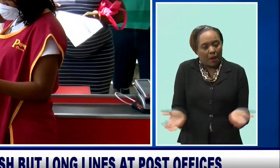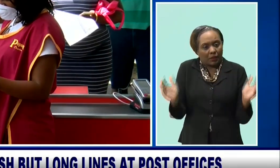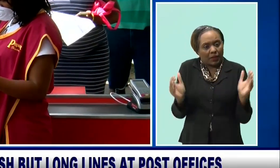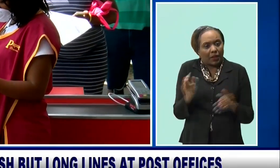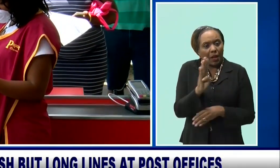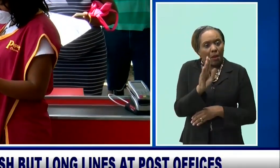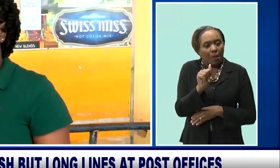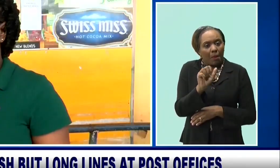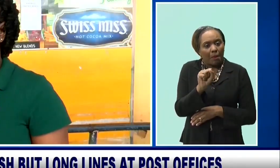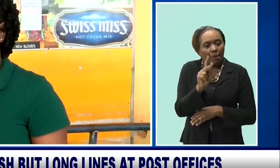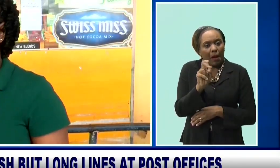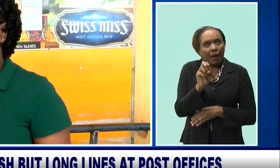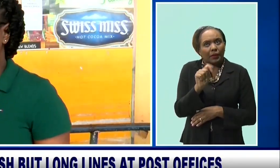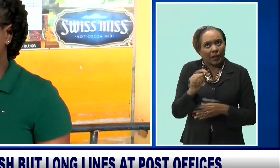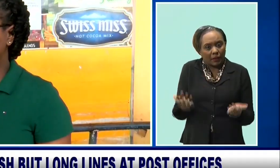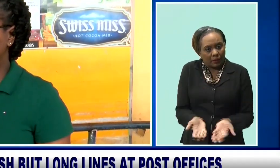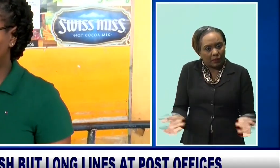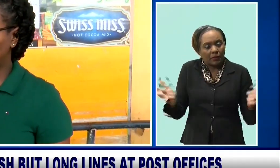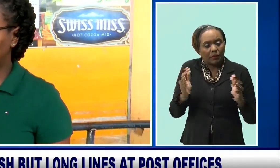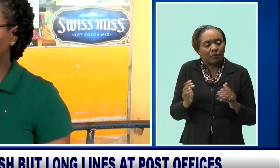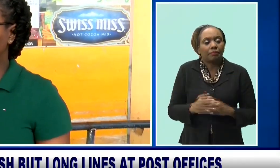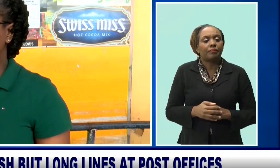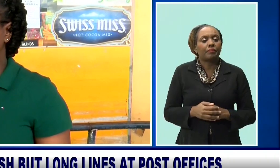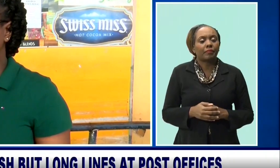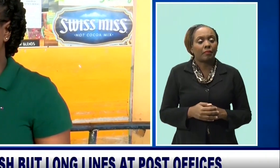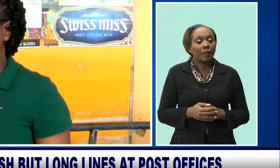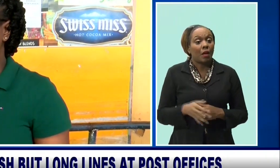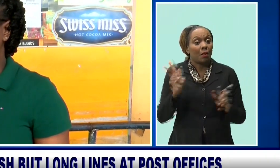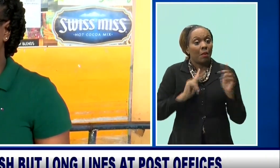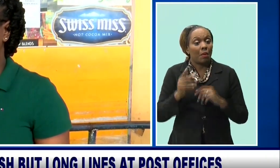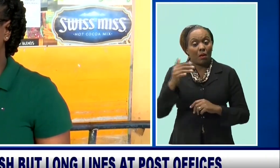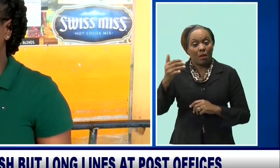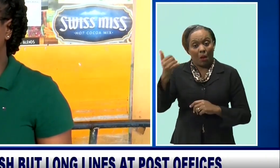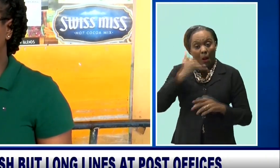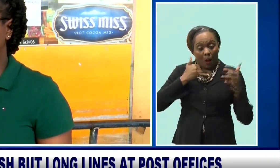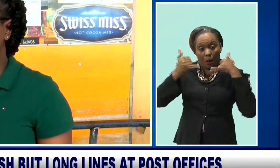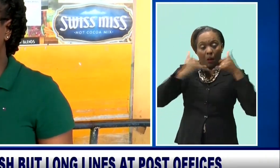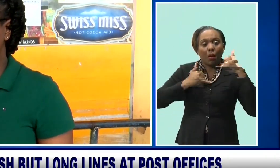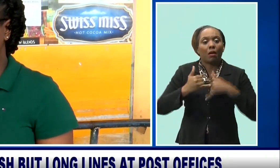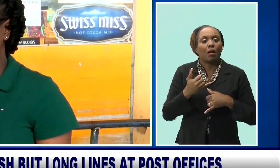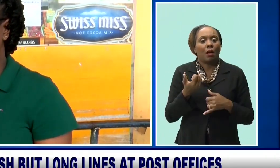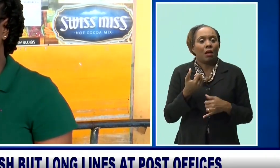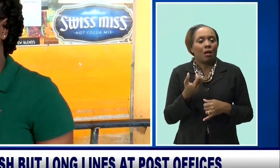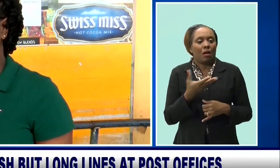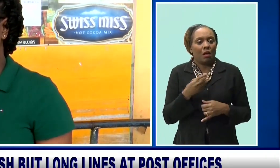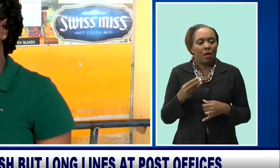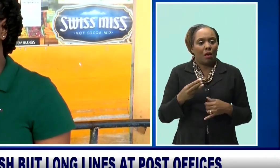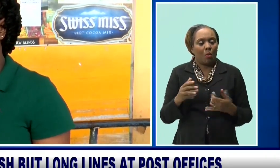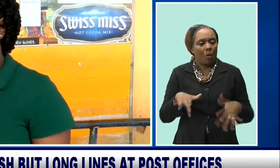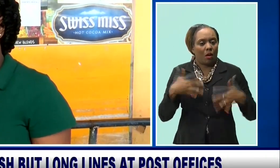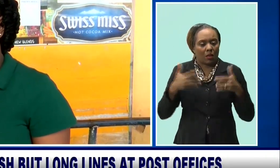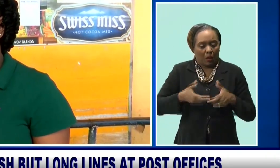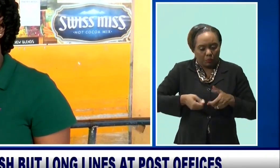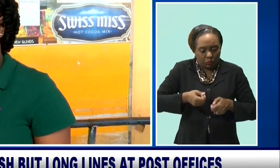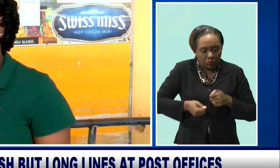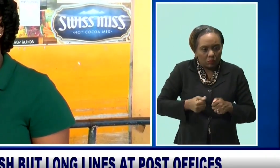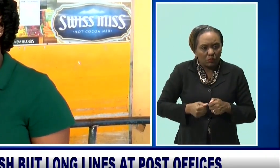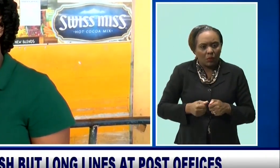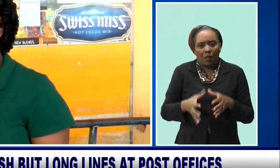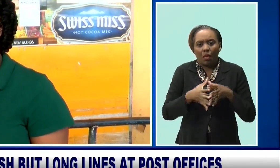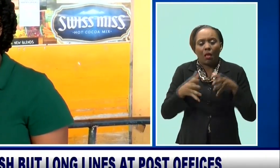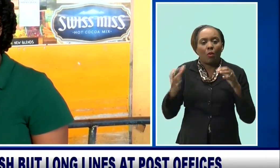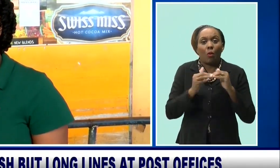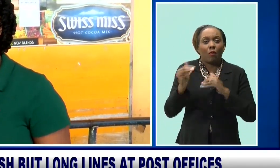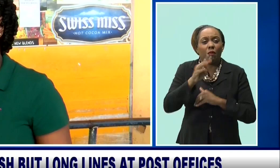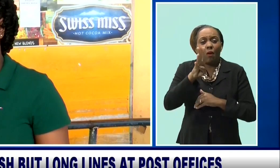calling in orders. Persons are calling over the phone and via WhatsApp. I think we had as much as 400 orders yesterday alone, so there's a lot of orders